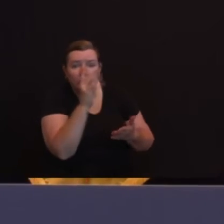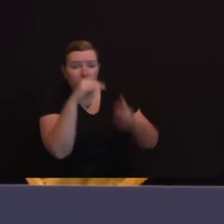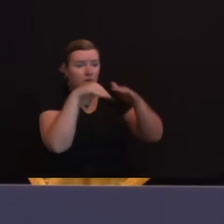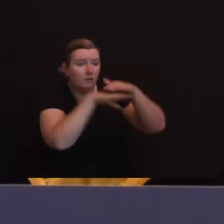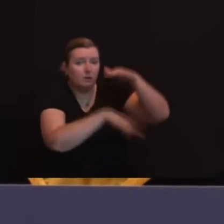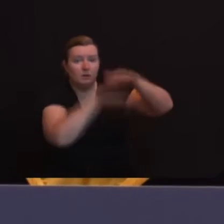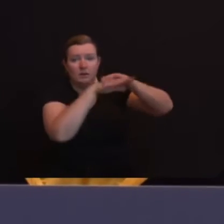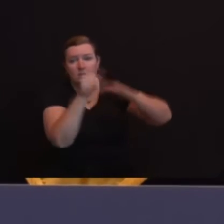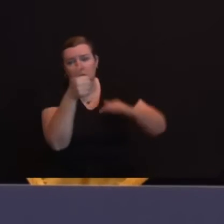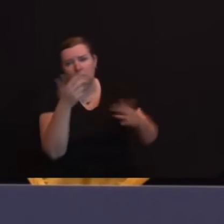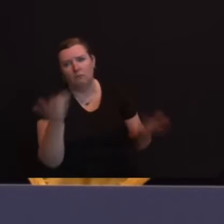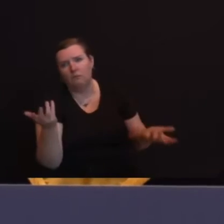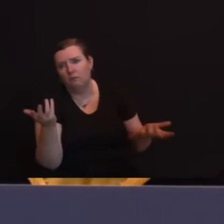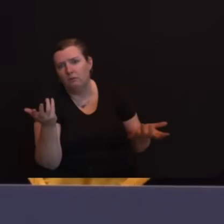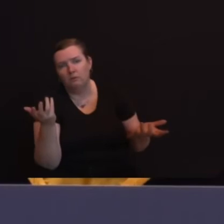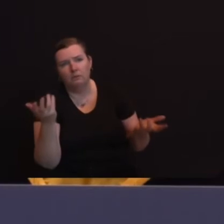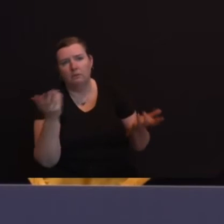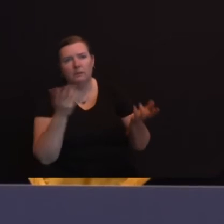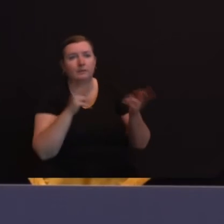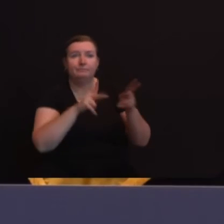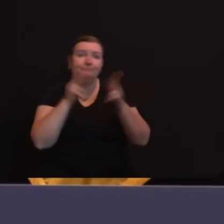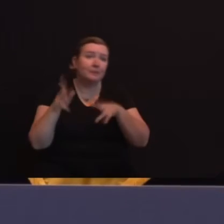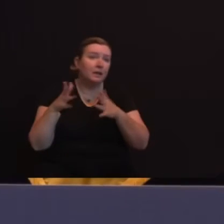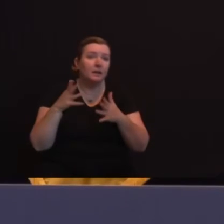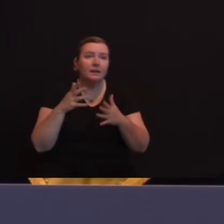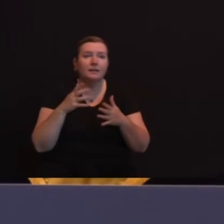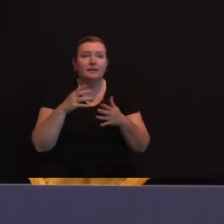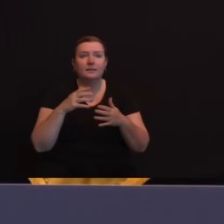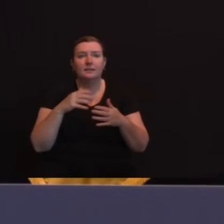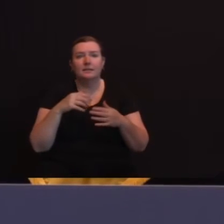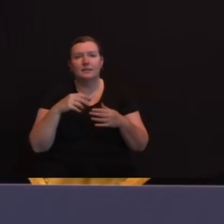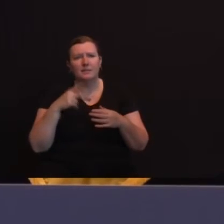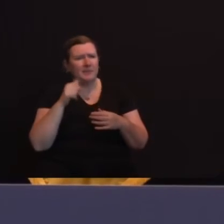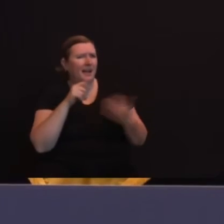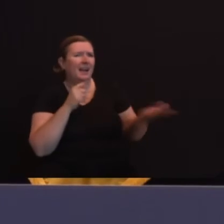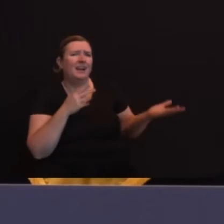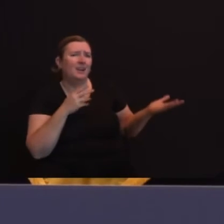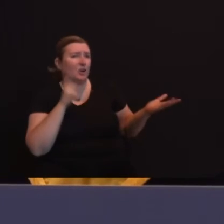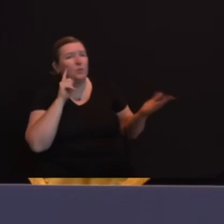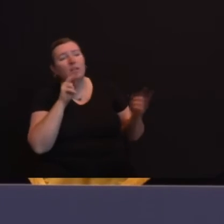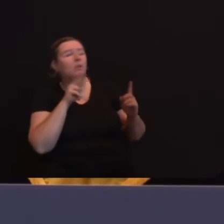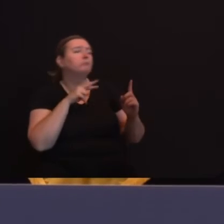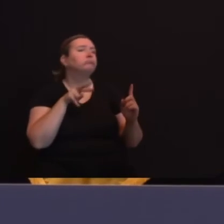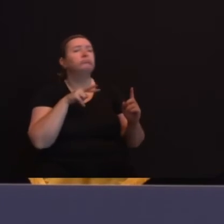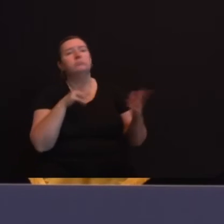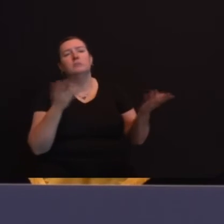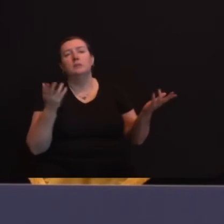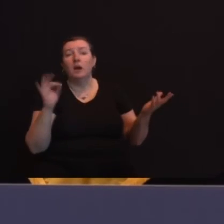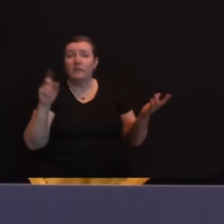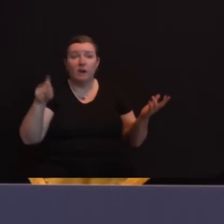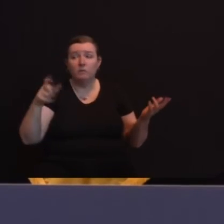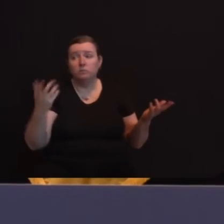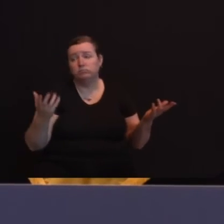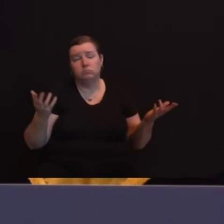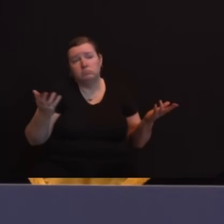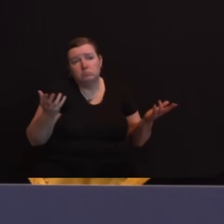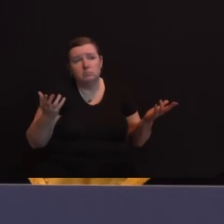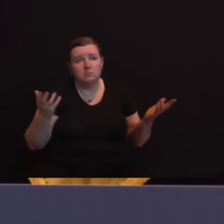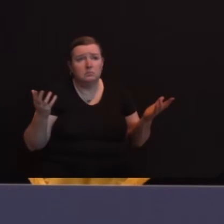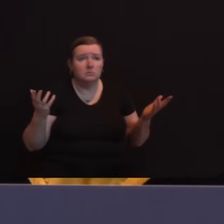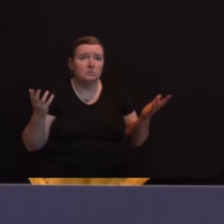terms of enforcing? That's correct, Gov. Yep. I don't think it'll be, Judy, you should weigh in, and Tina, it won't be one number